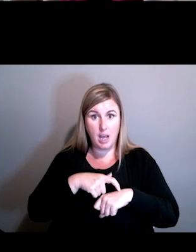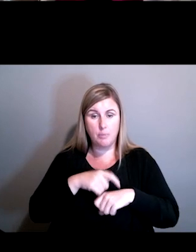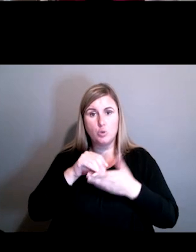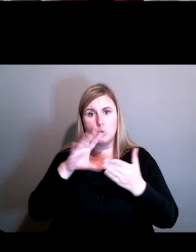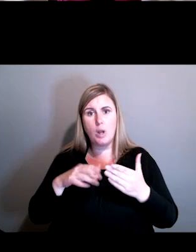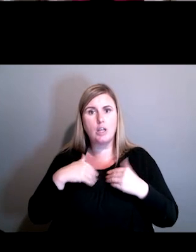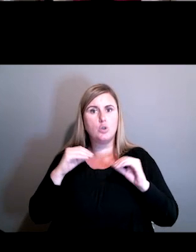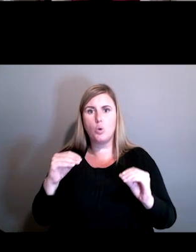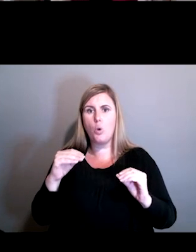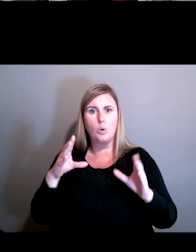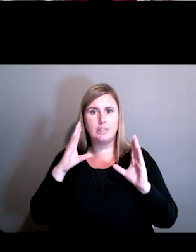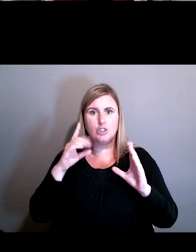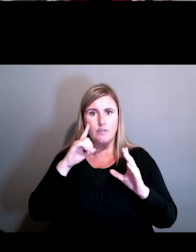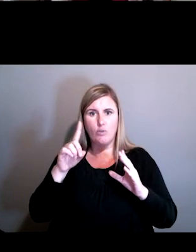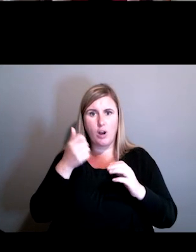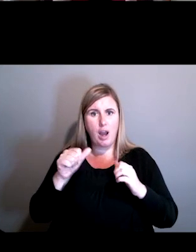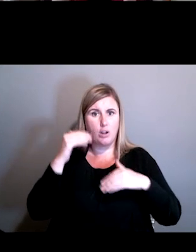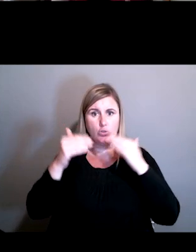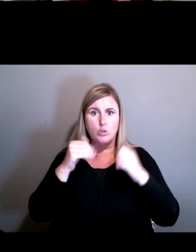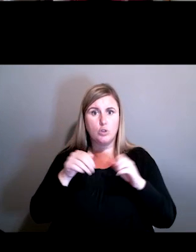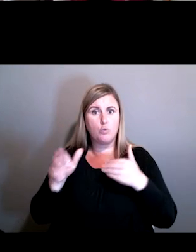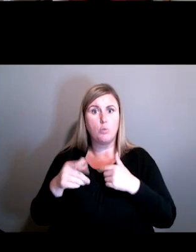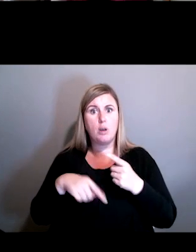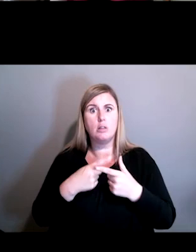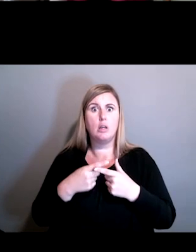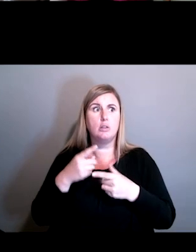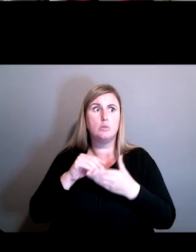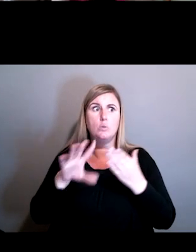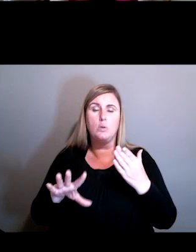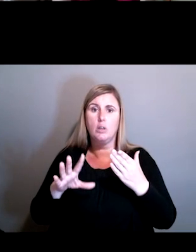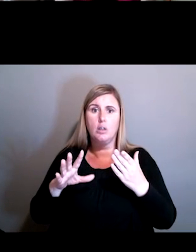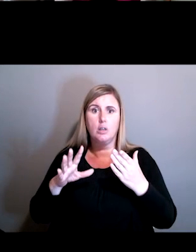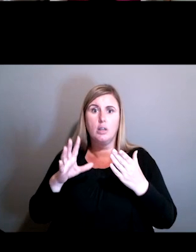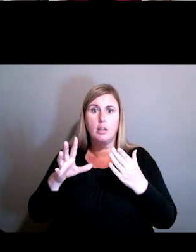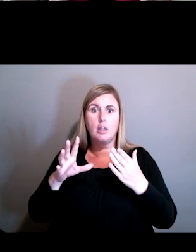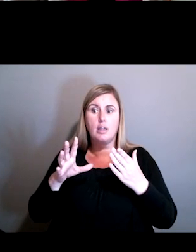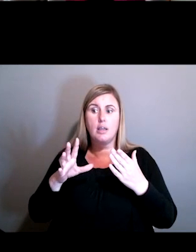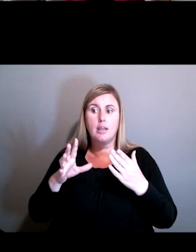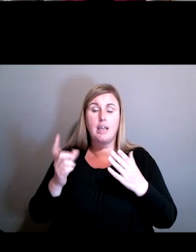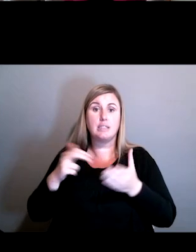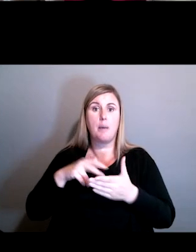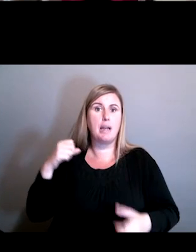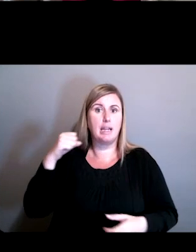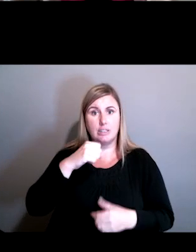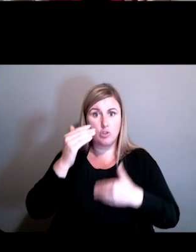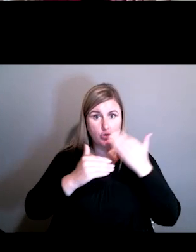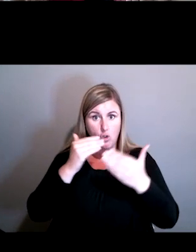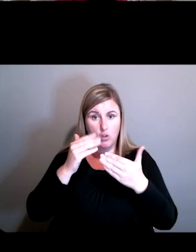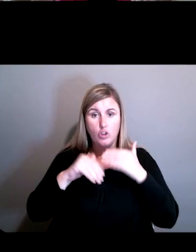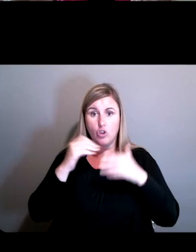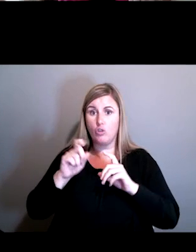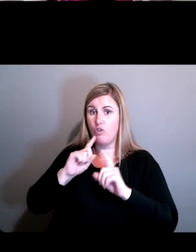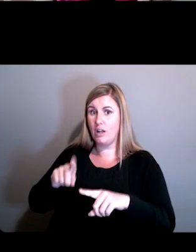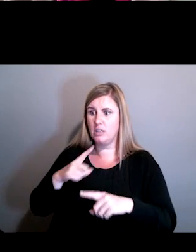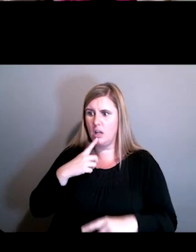in the room. And then the student gets up and hits the adult across the room. And so the adult could react and say, "Oh, Jacob, you hit me." And then